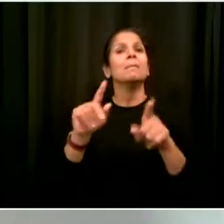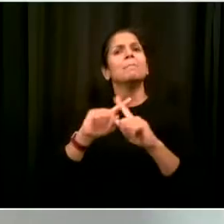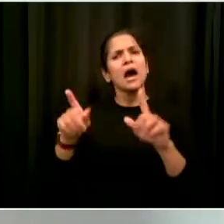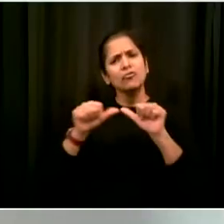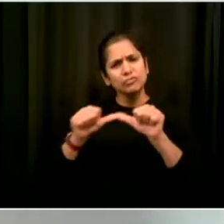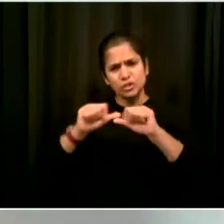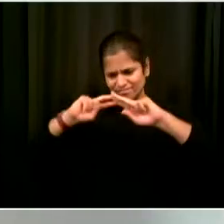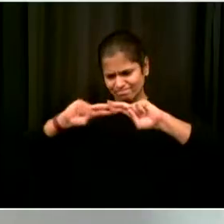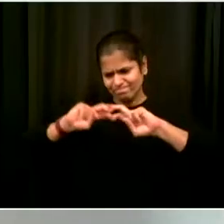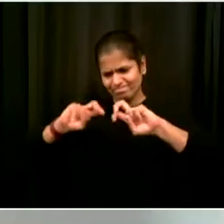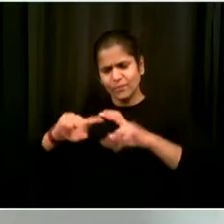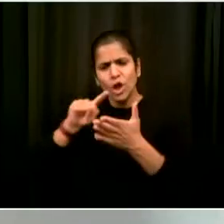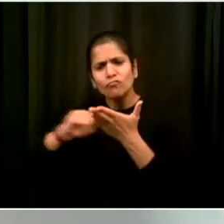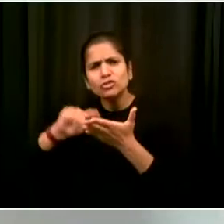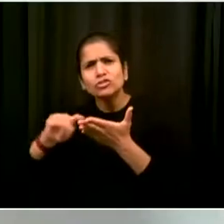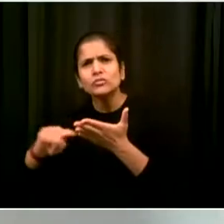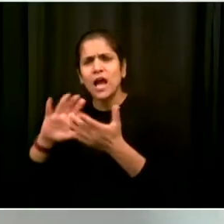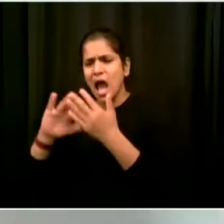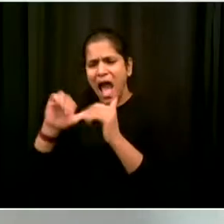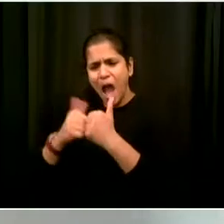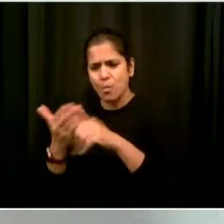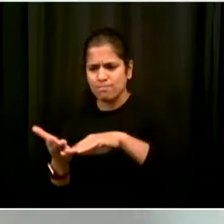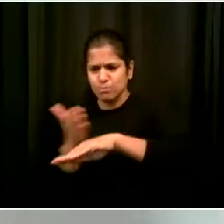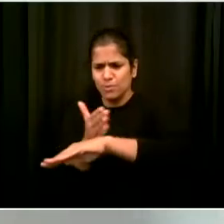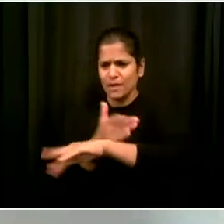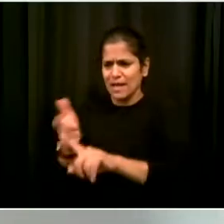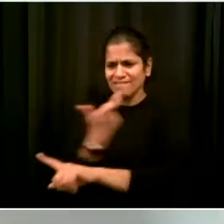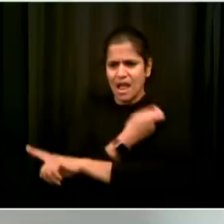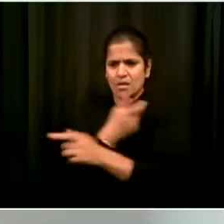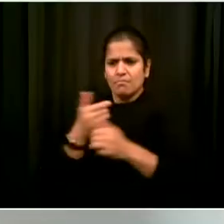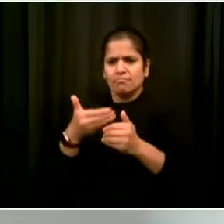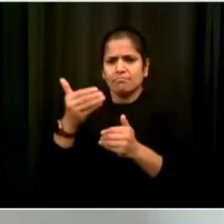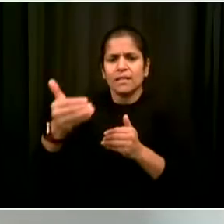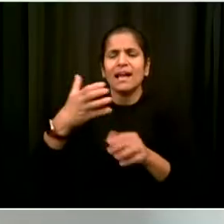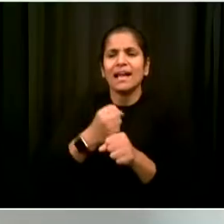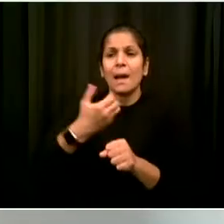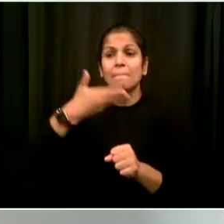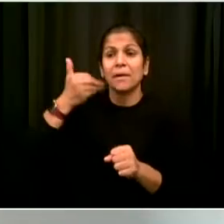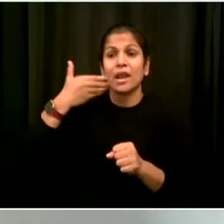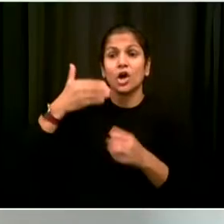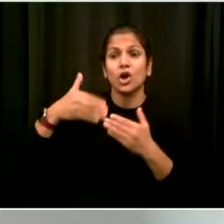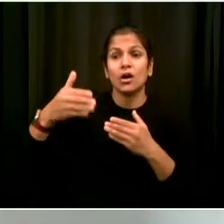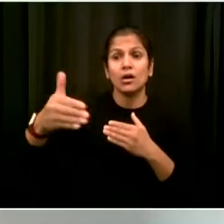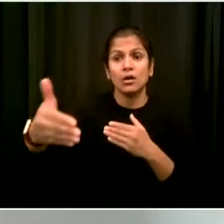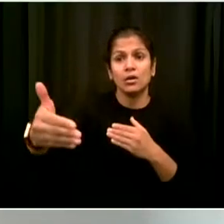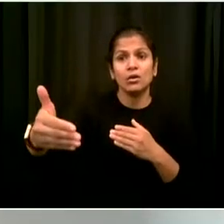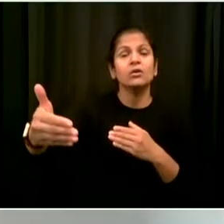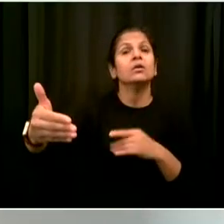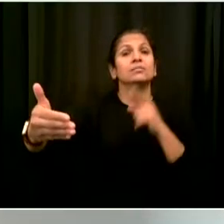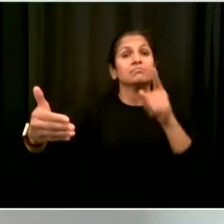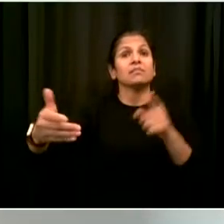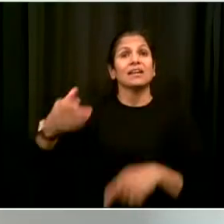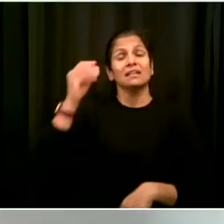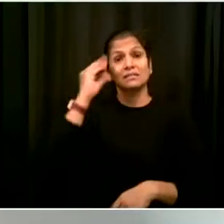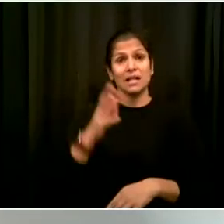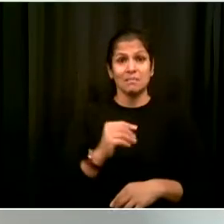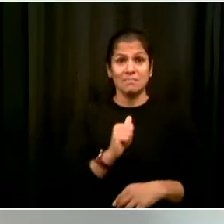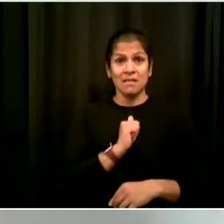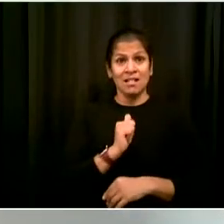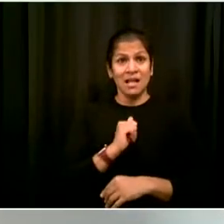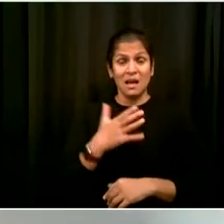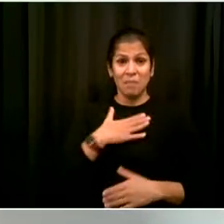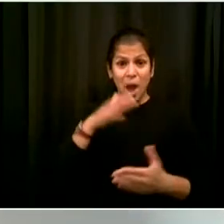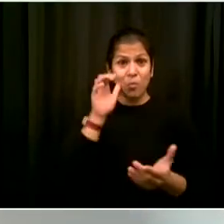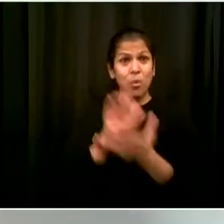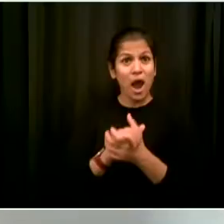presentations that you saw in the past week, not just from FDA and the companies, but from the independent analysts and advice, has